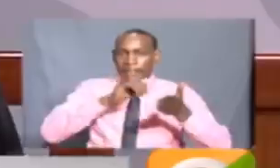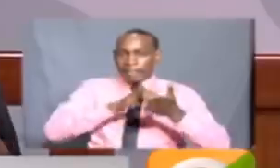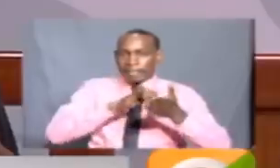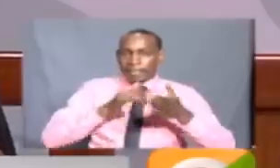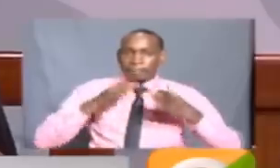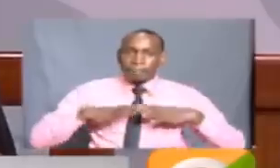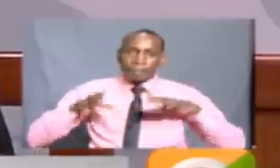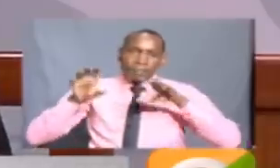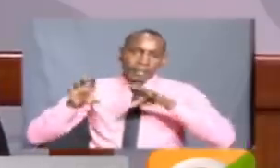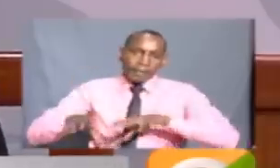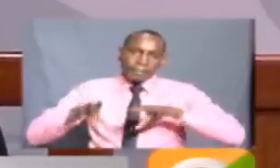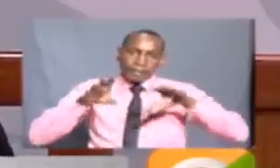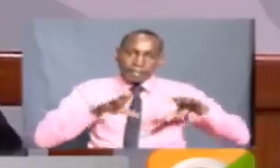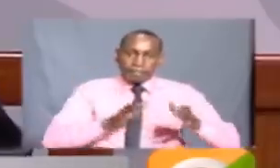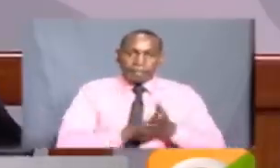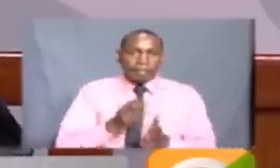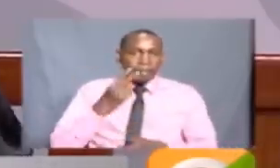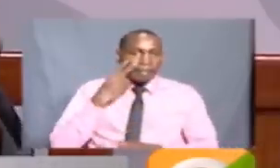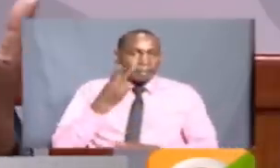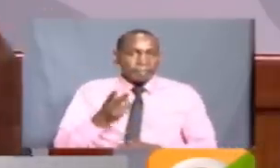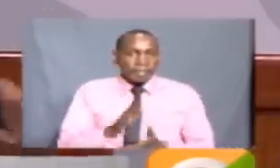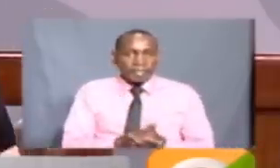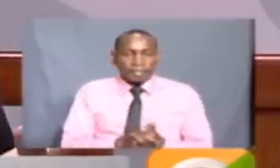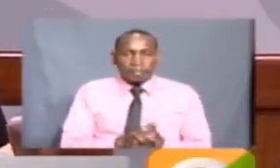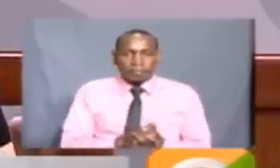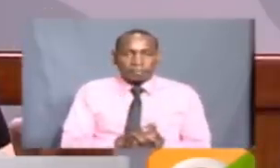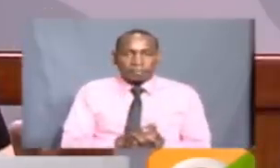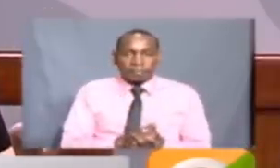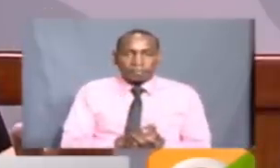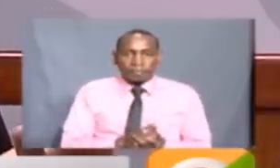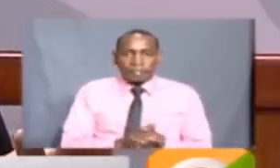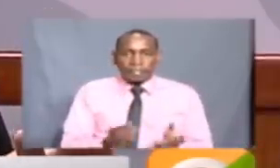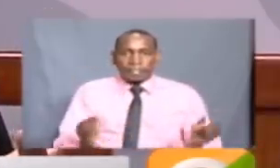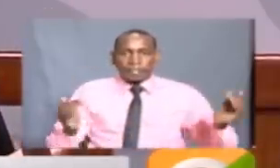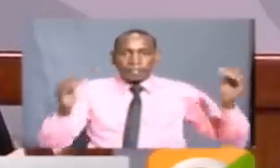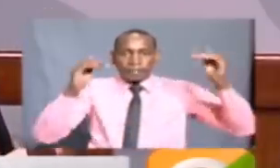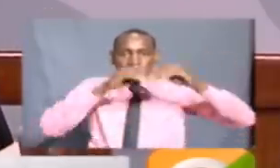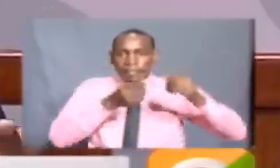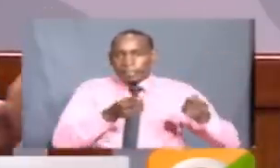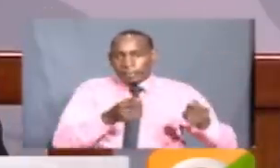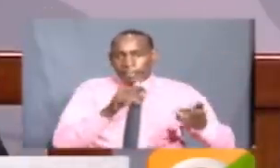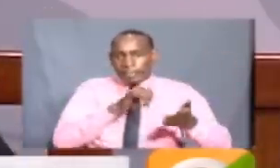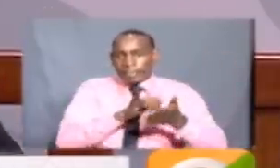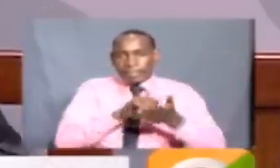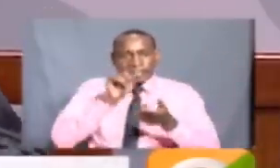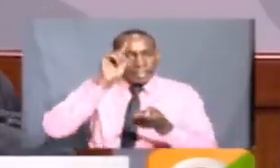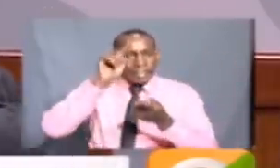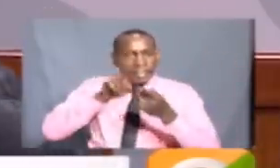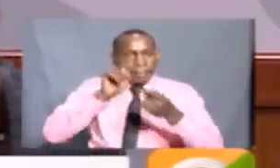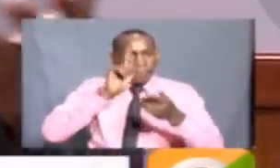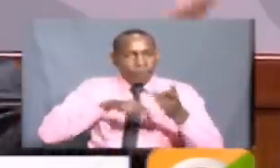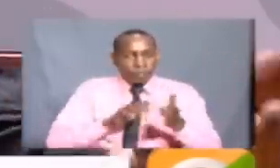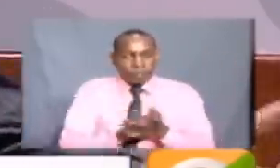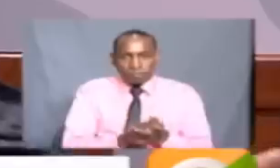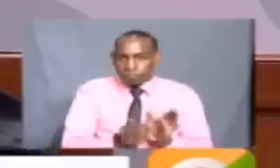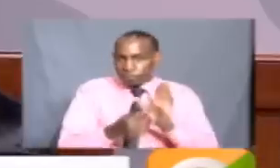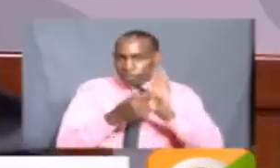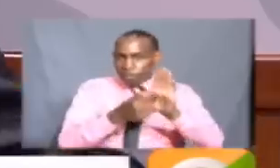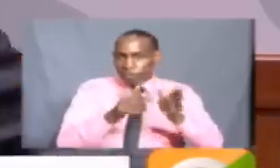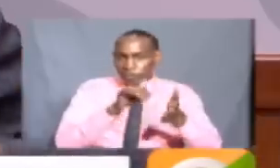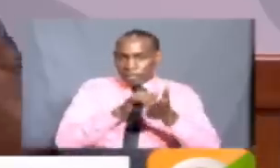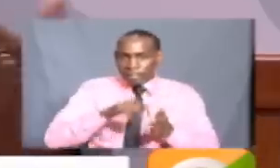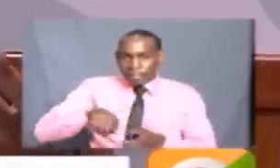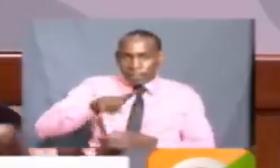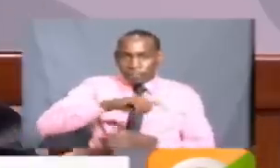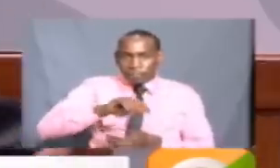are suffering. Yeah. I see a matter-of-factly press conference that is meant to demonstrate that we